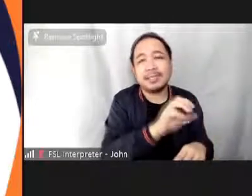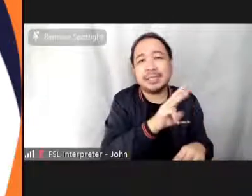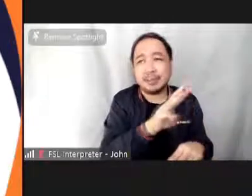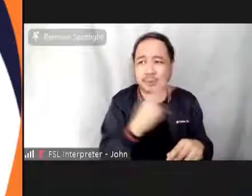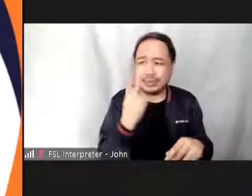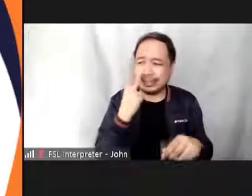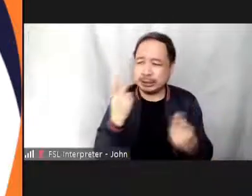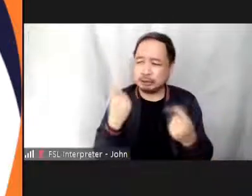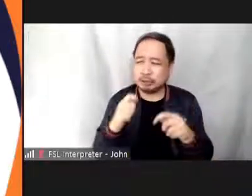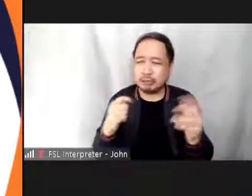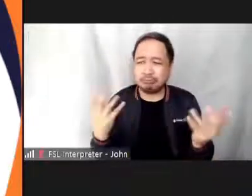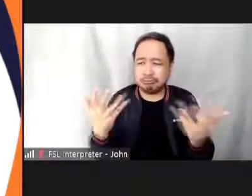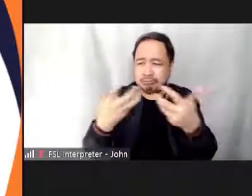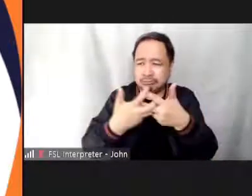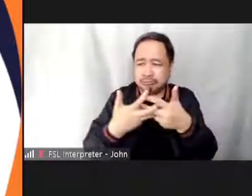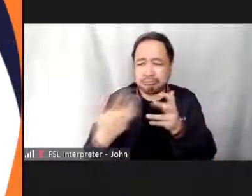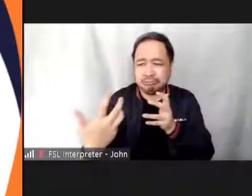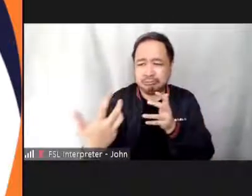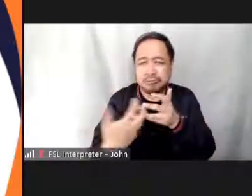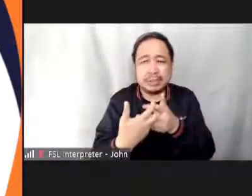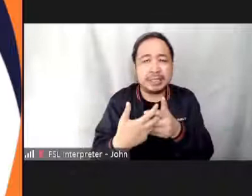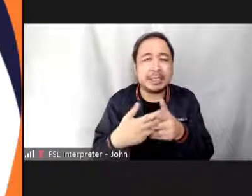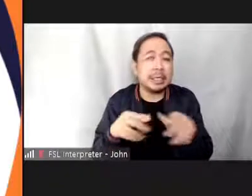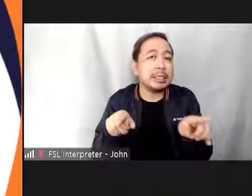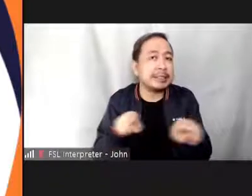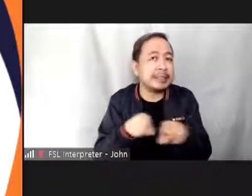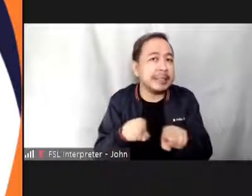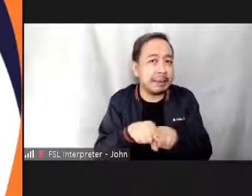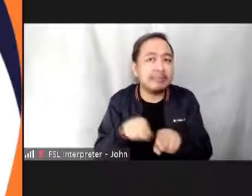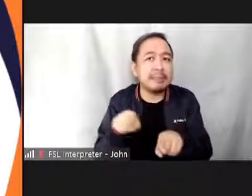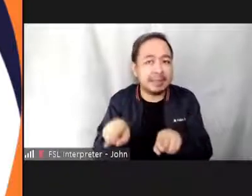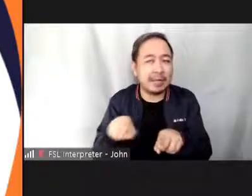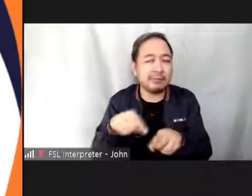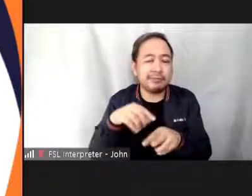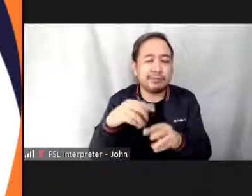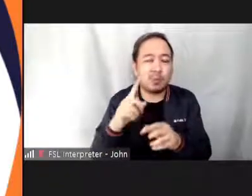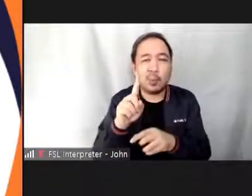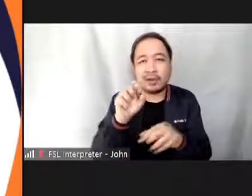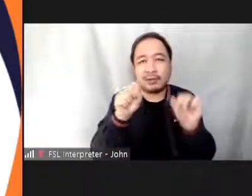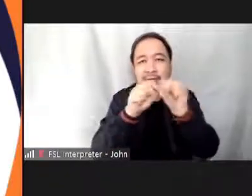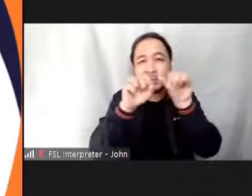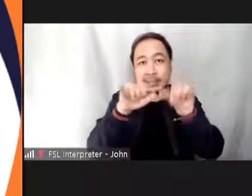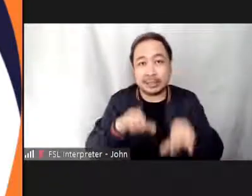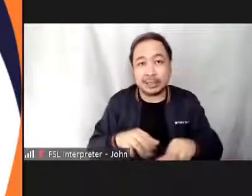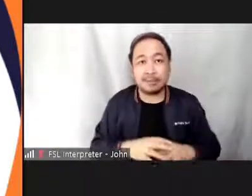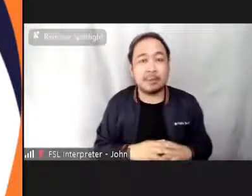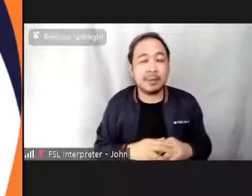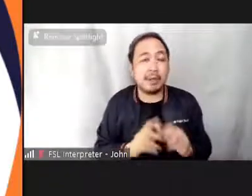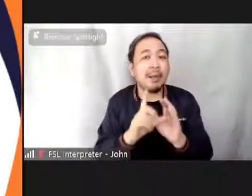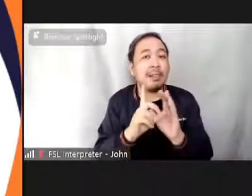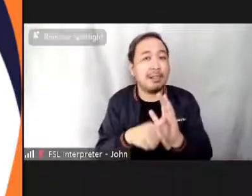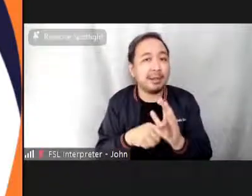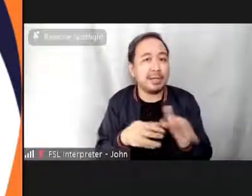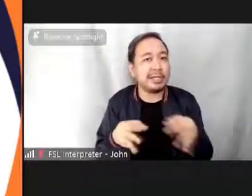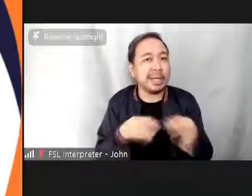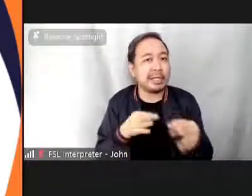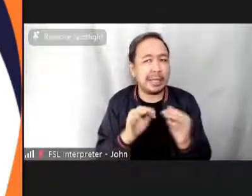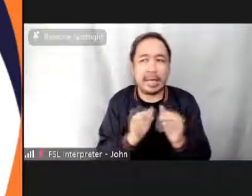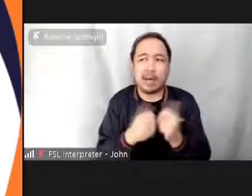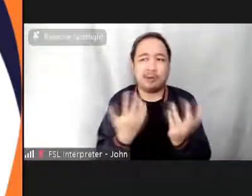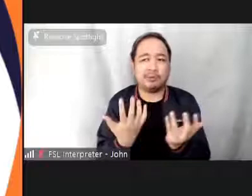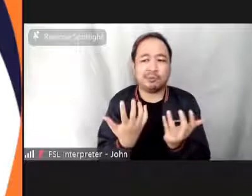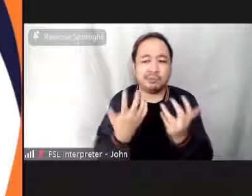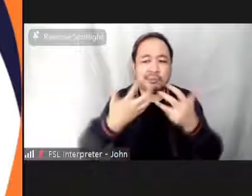and adapted and applied the common datasets into our system. So later on, when we talked about merging of data